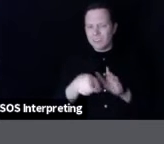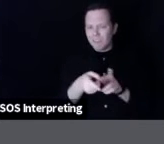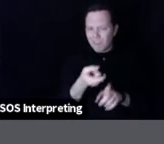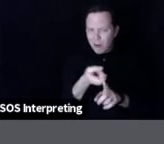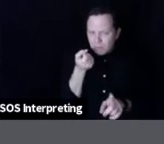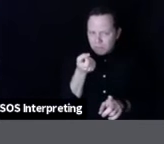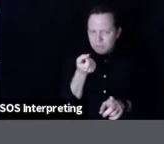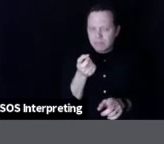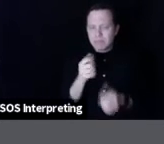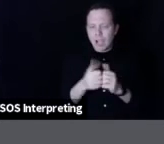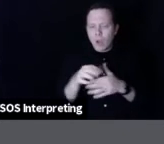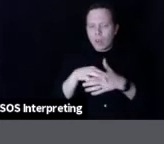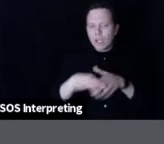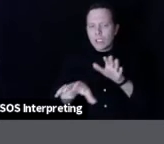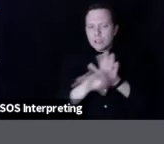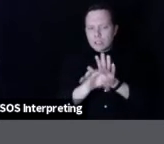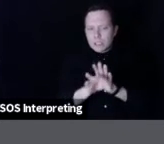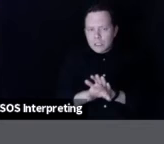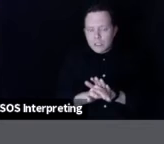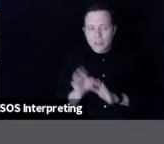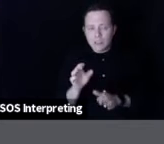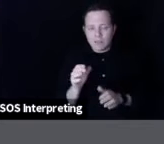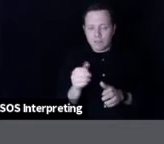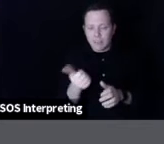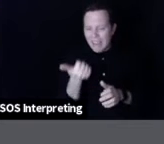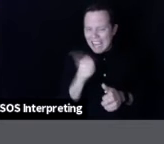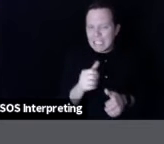do experts have any involvement in reviewing it?